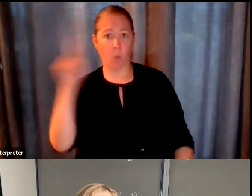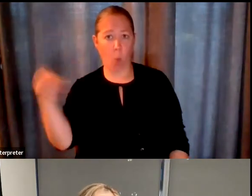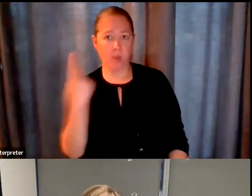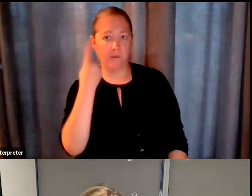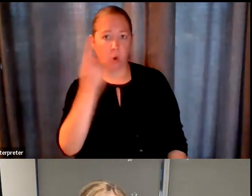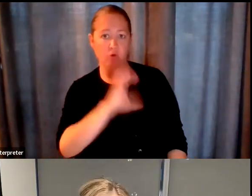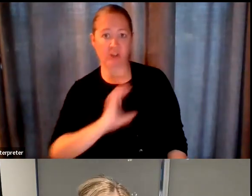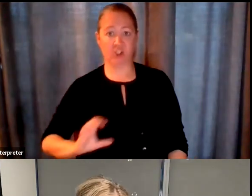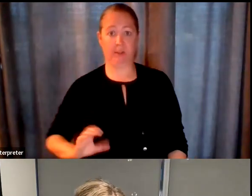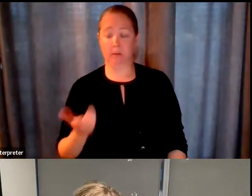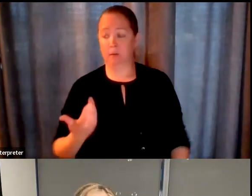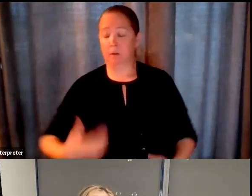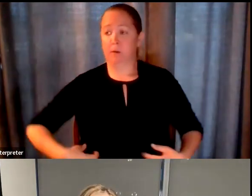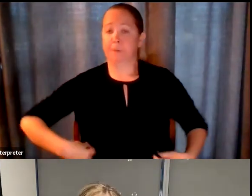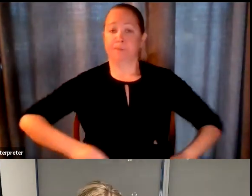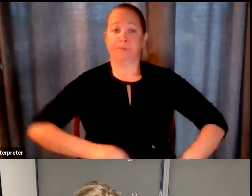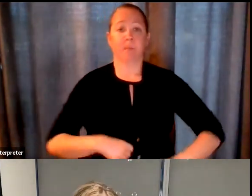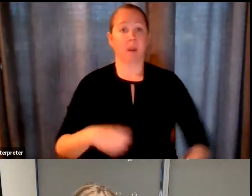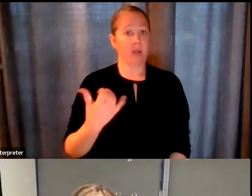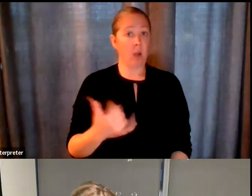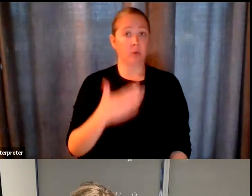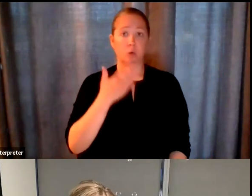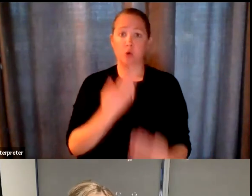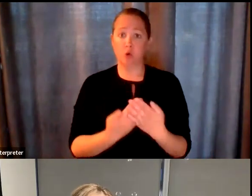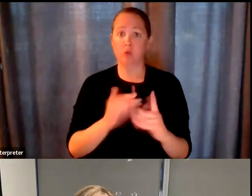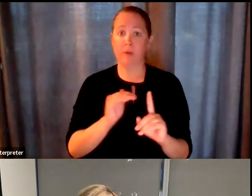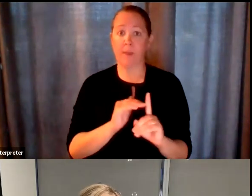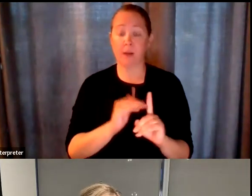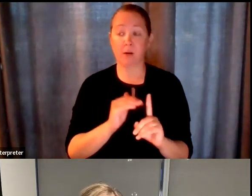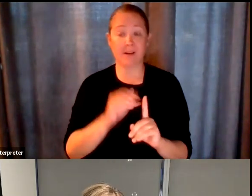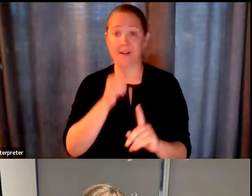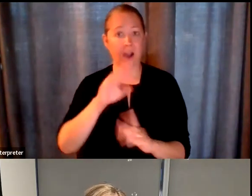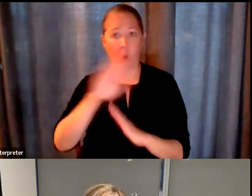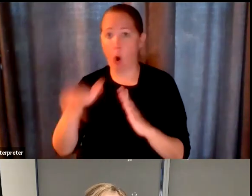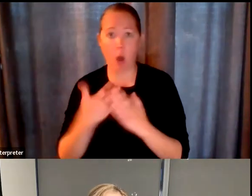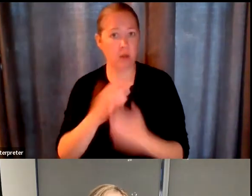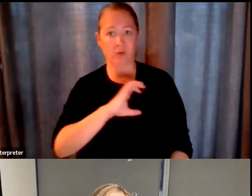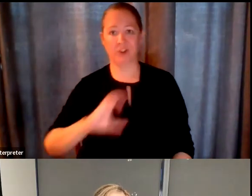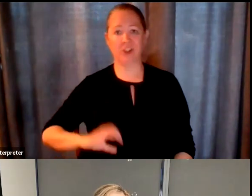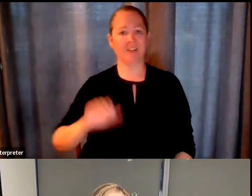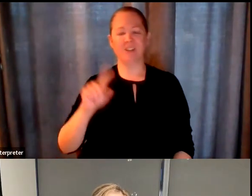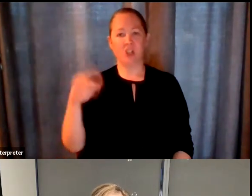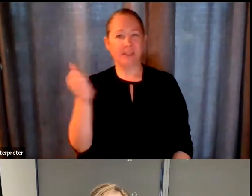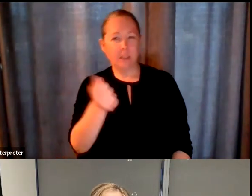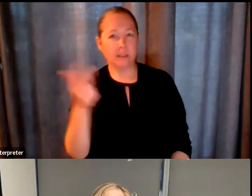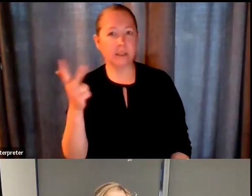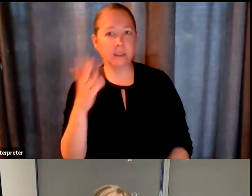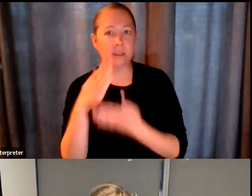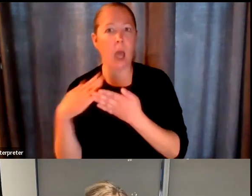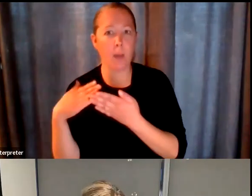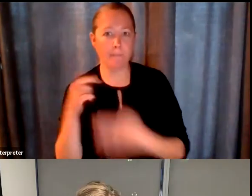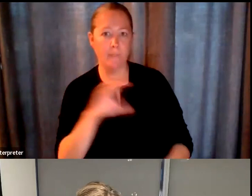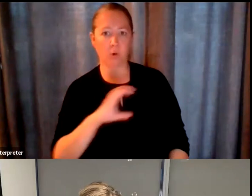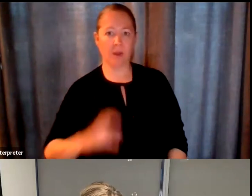this call, it's like always a good reminder, right? Not all Christians, just some Christians. And I think part of the work that we have to do is to